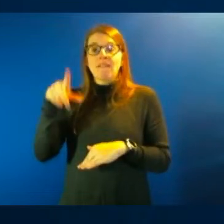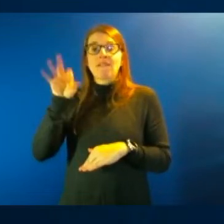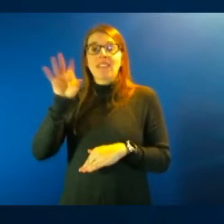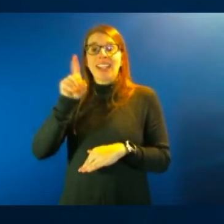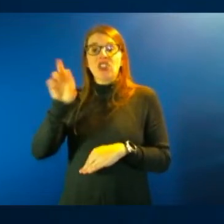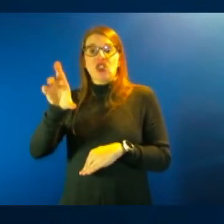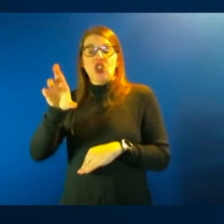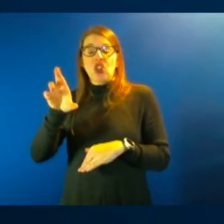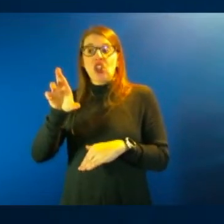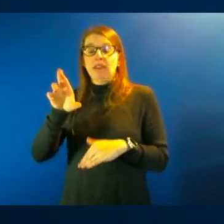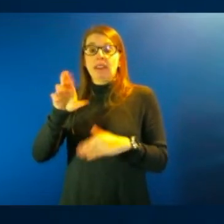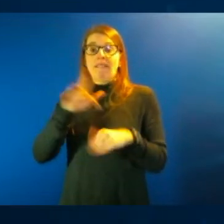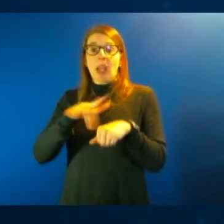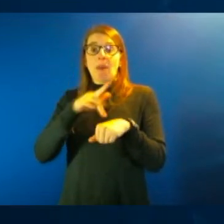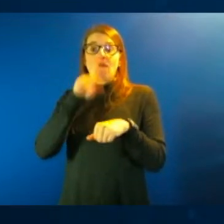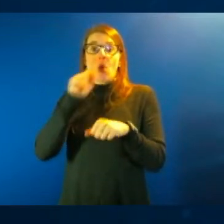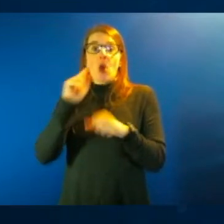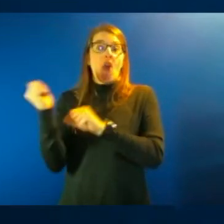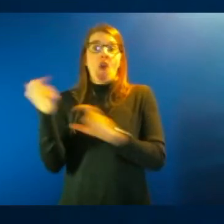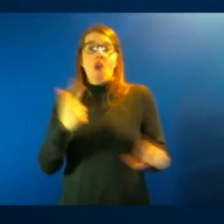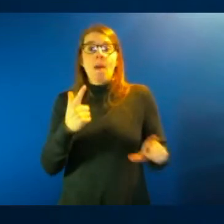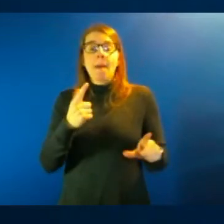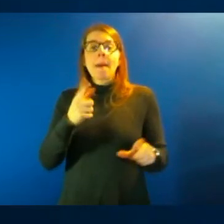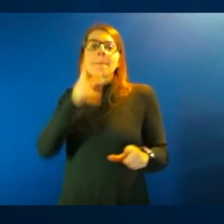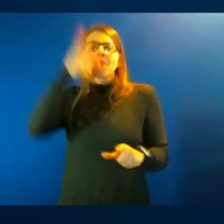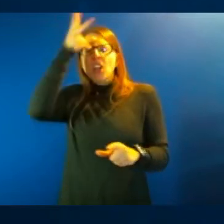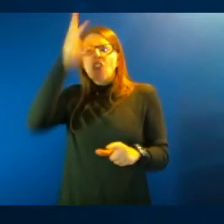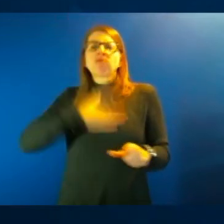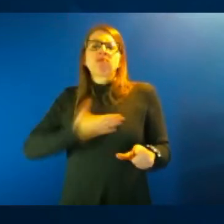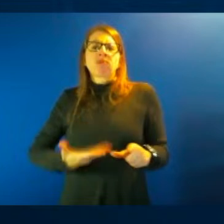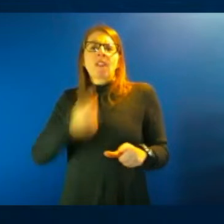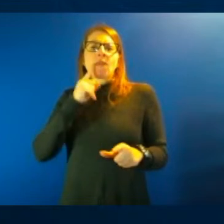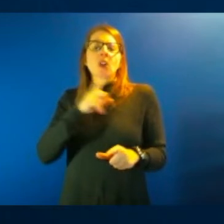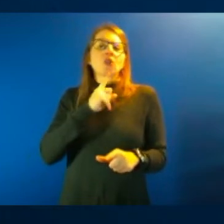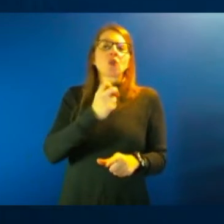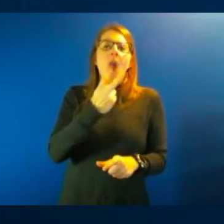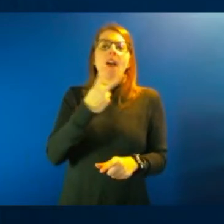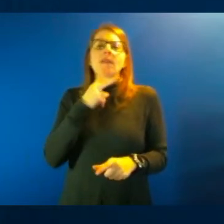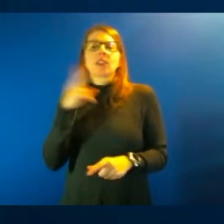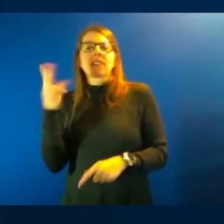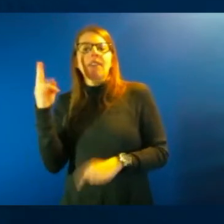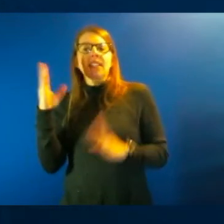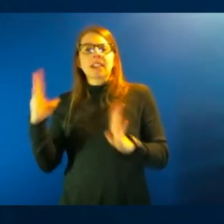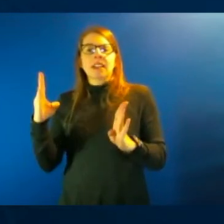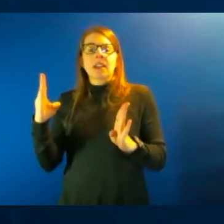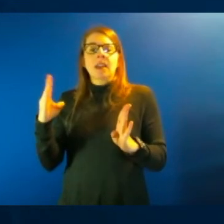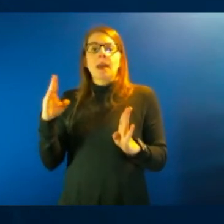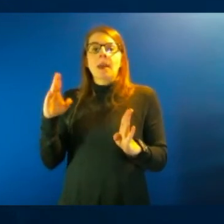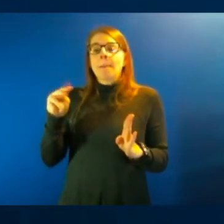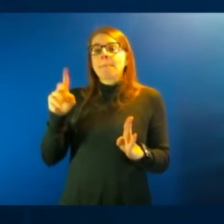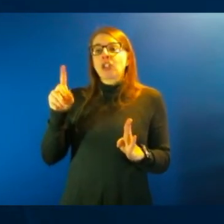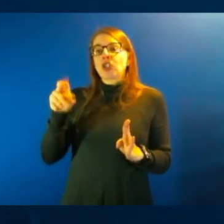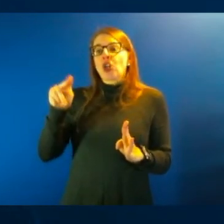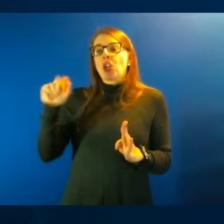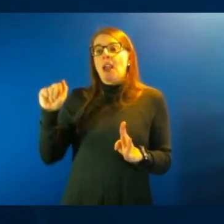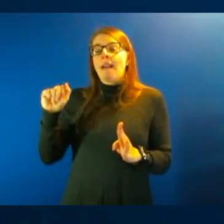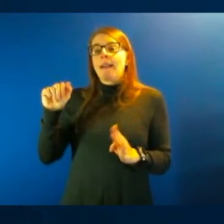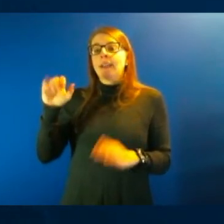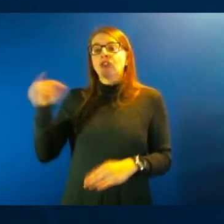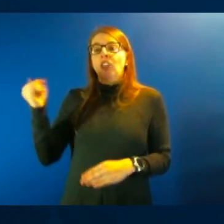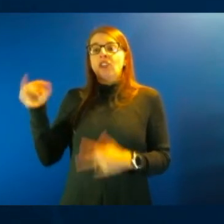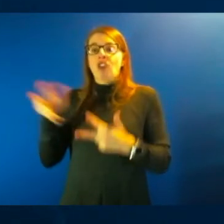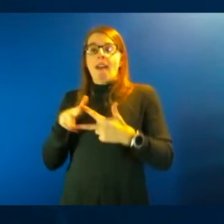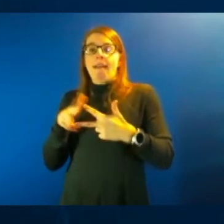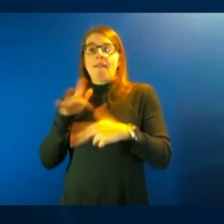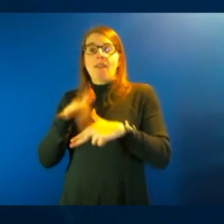everyone, and parental consent is needed for those 12 to 17. Both Moderna and J&J are available for ages 18 and up. You can also